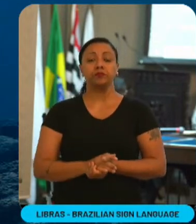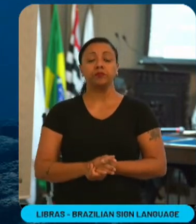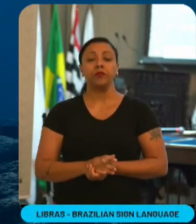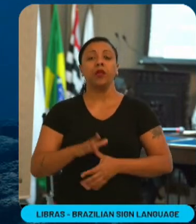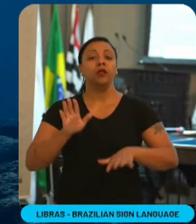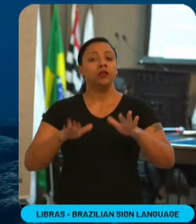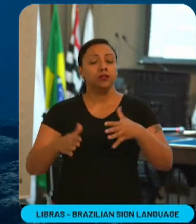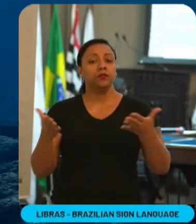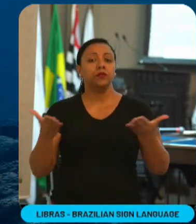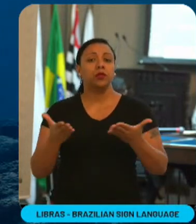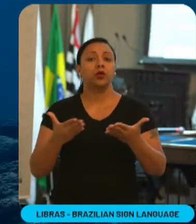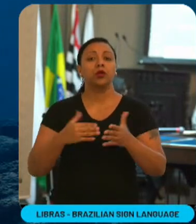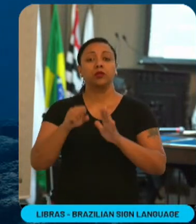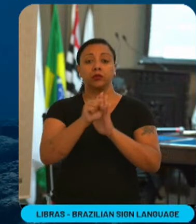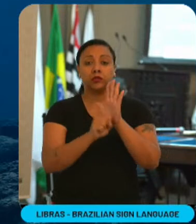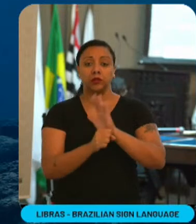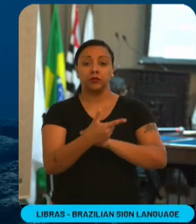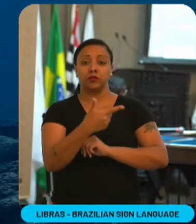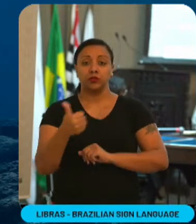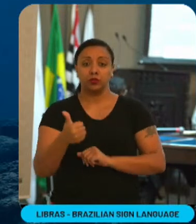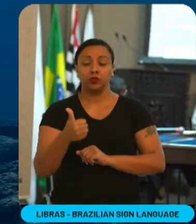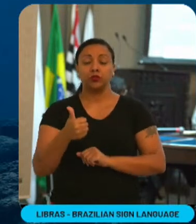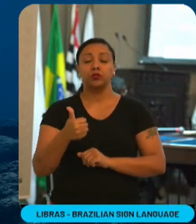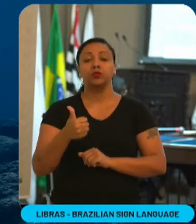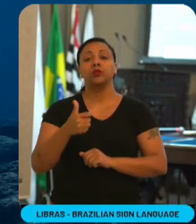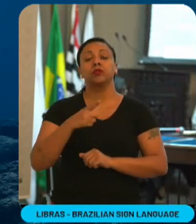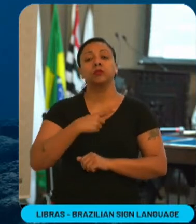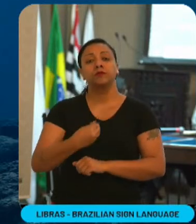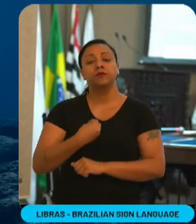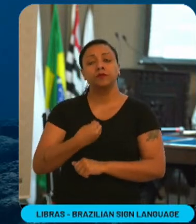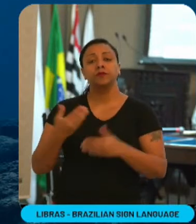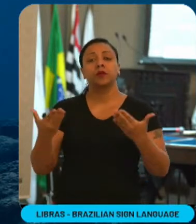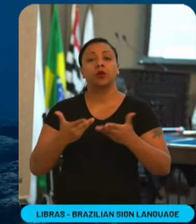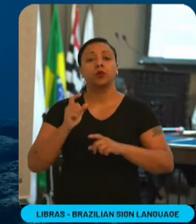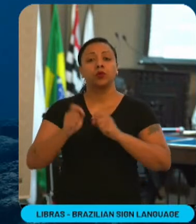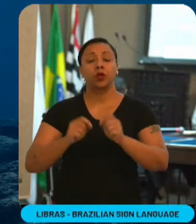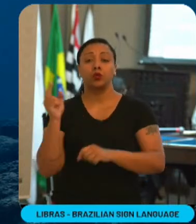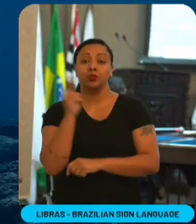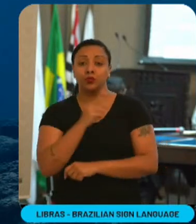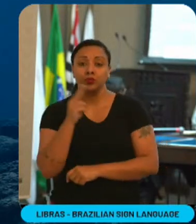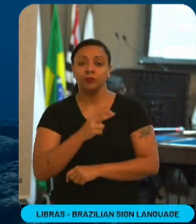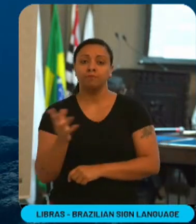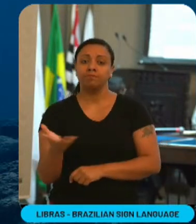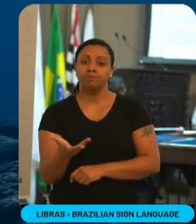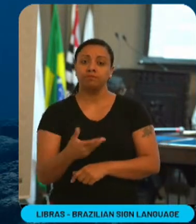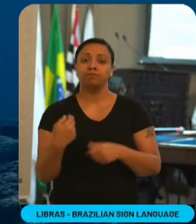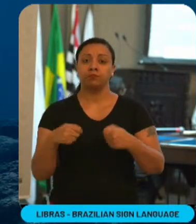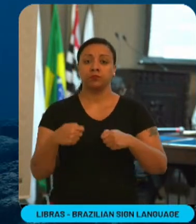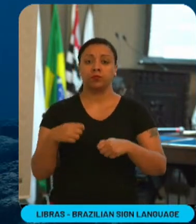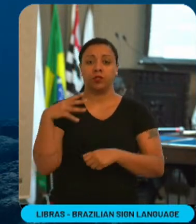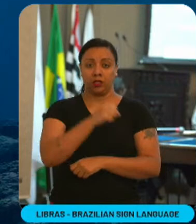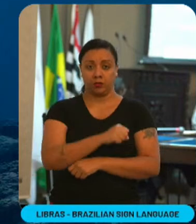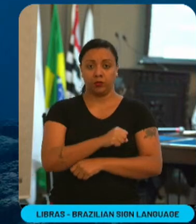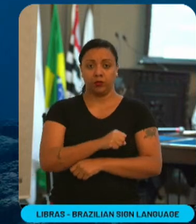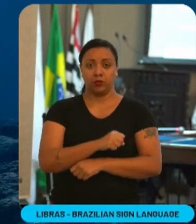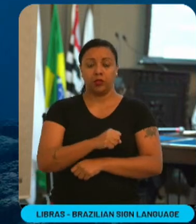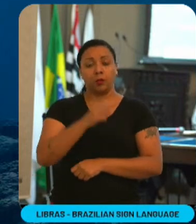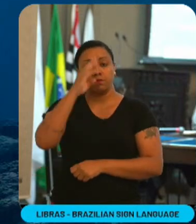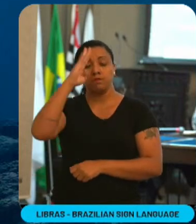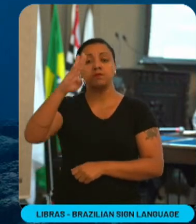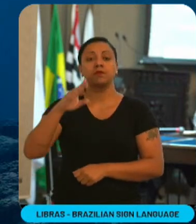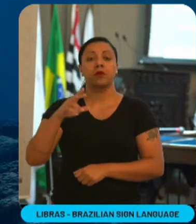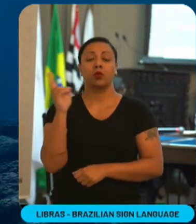already. Nevertheless, and I believe that in the 21st century, we see